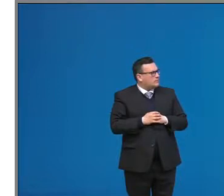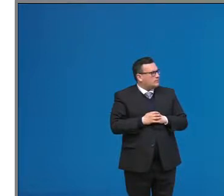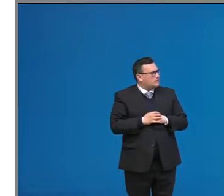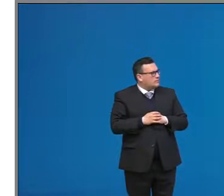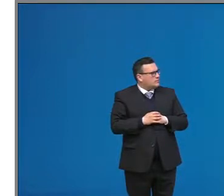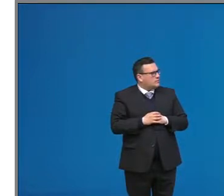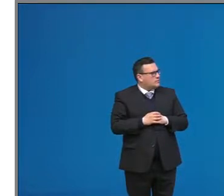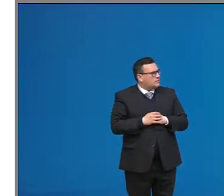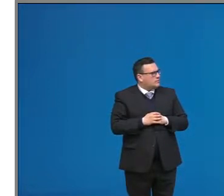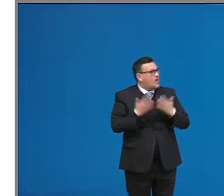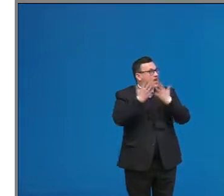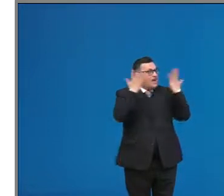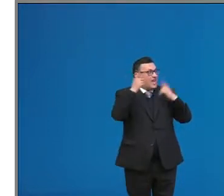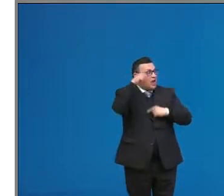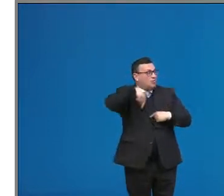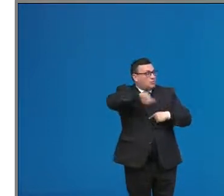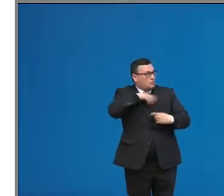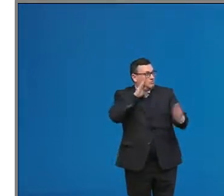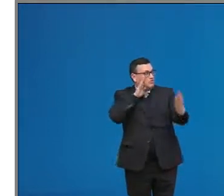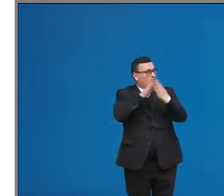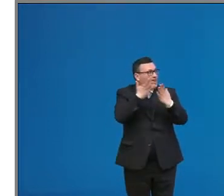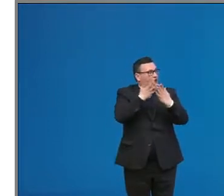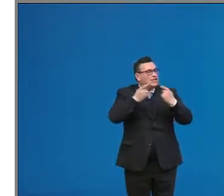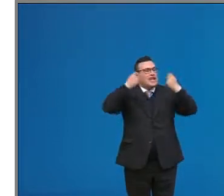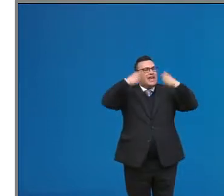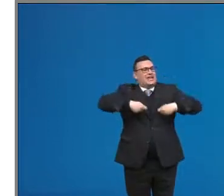with cultural diversity.